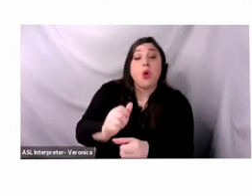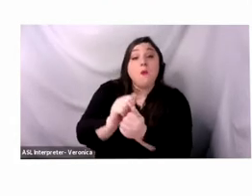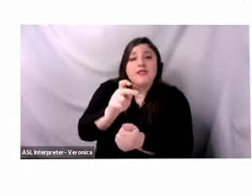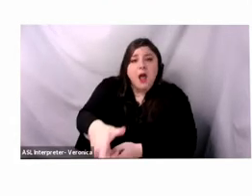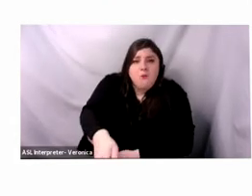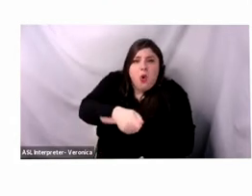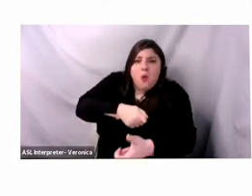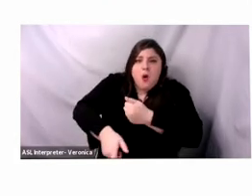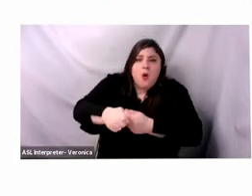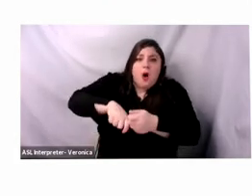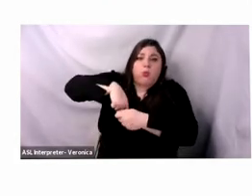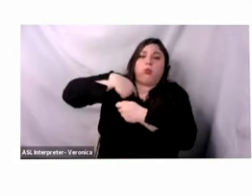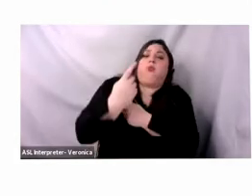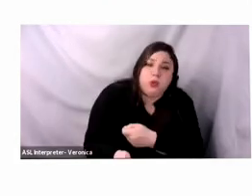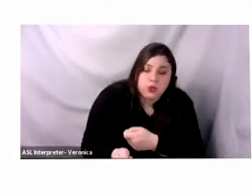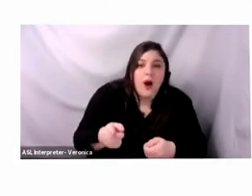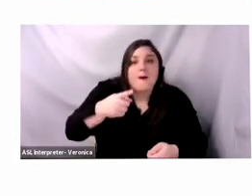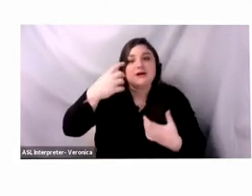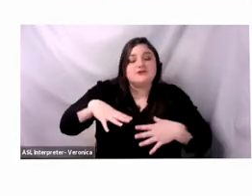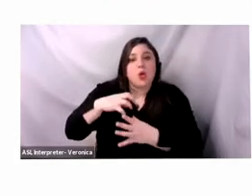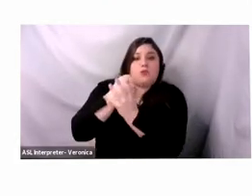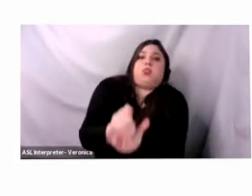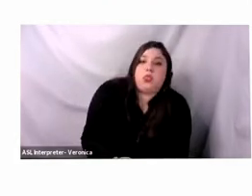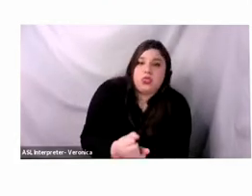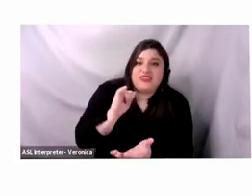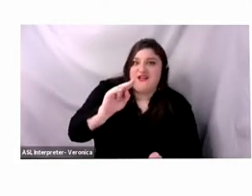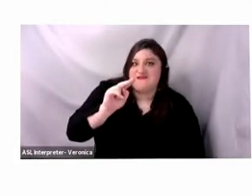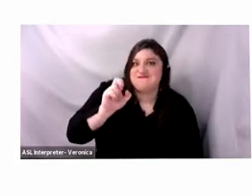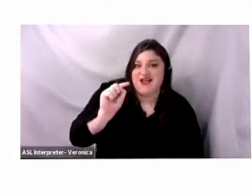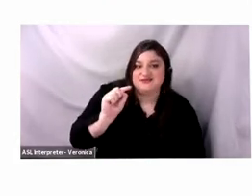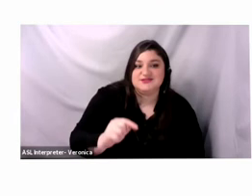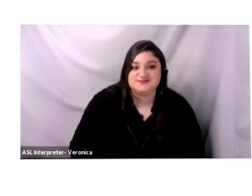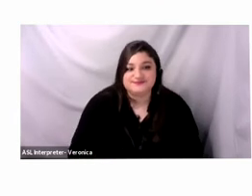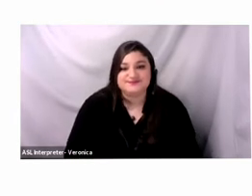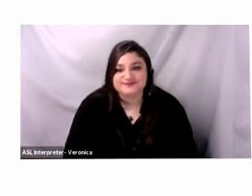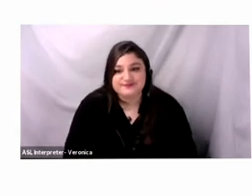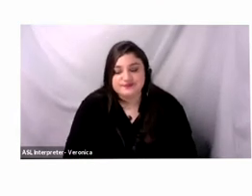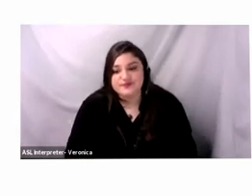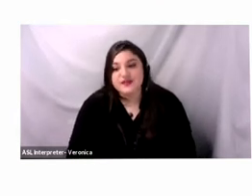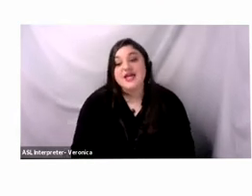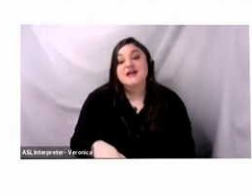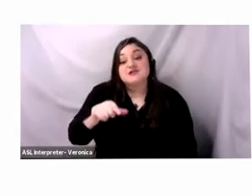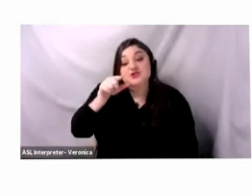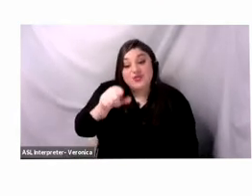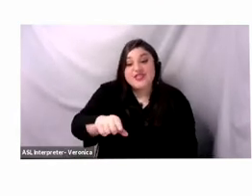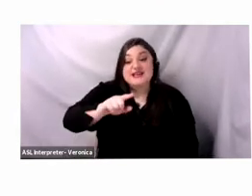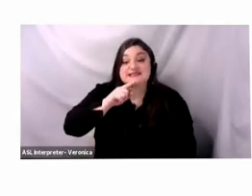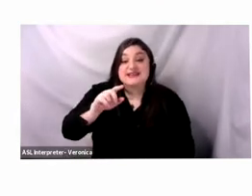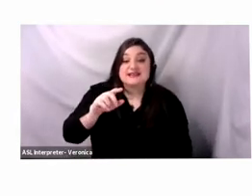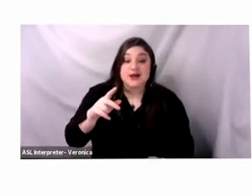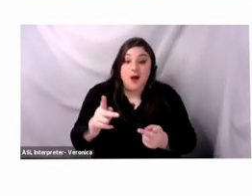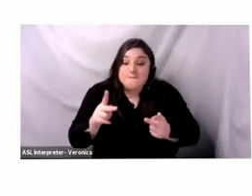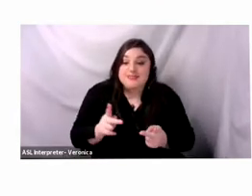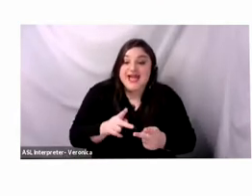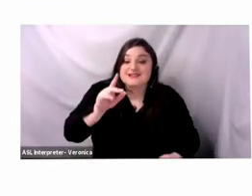landfill or the ocean. The remaining waste from Compromonto is dumped in informal settlements. This is a photo of a 50-foot dump that is over